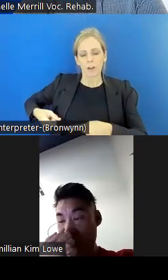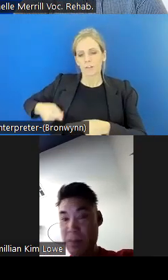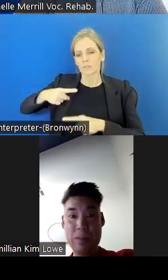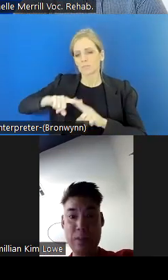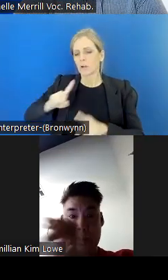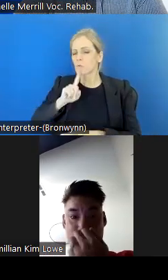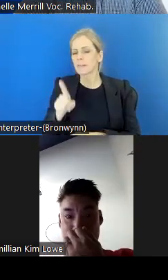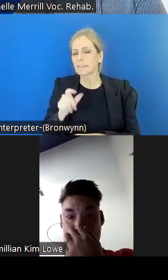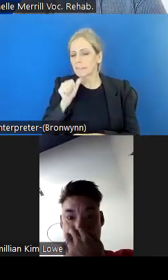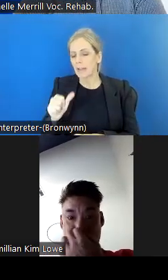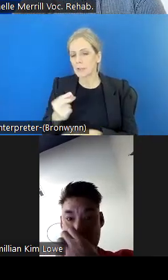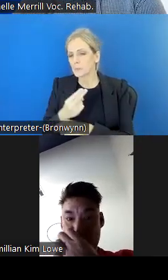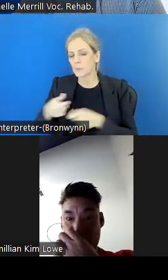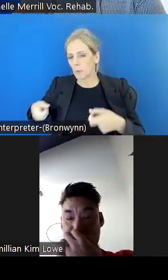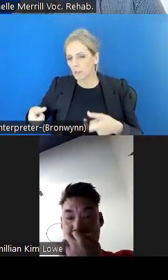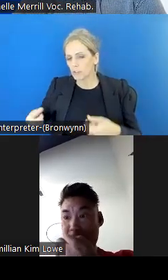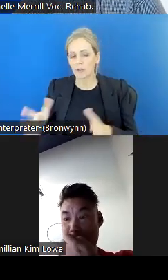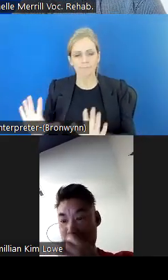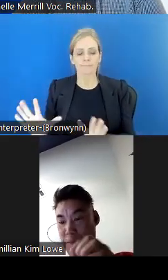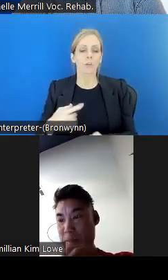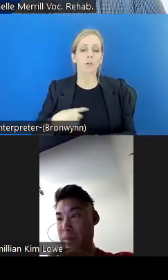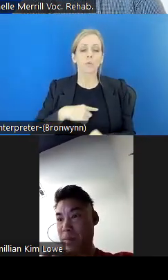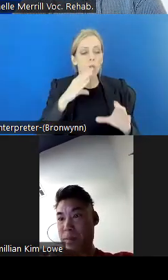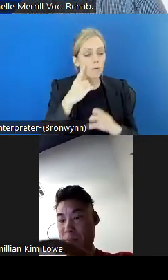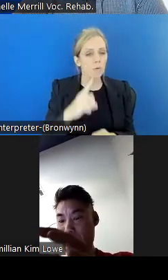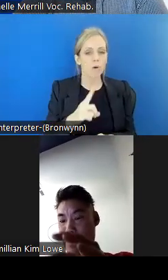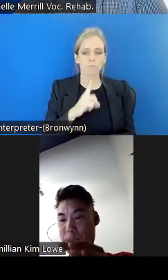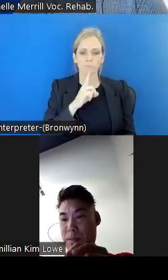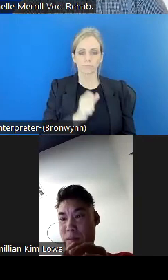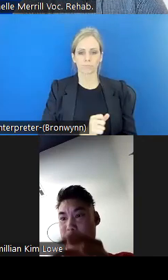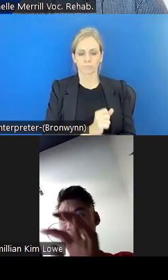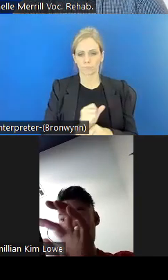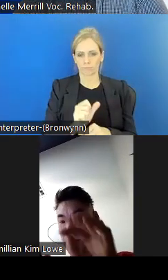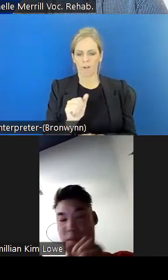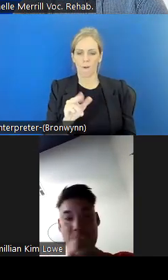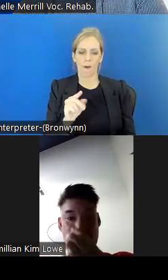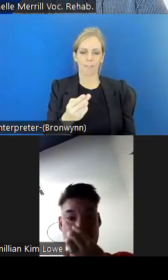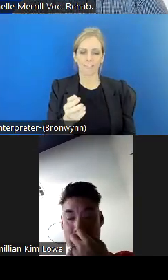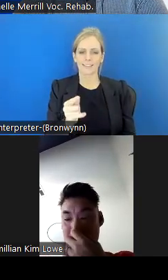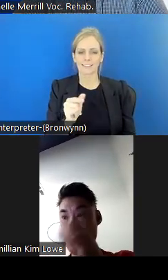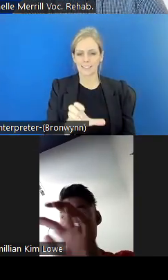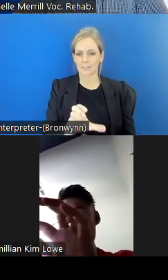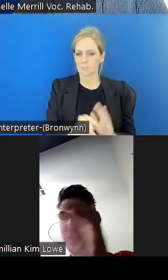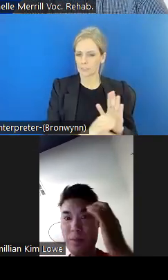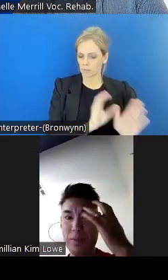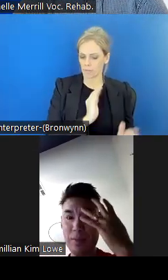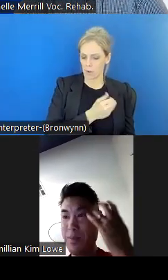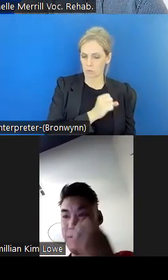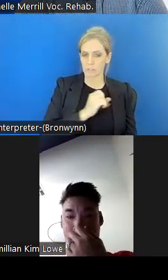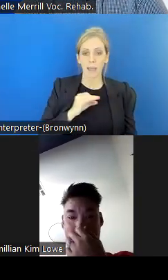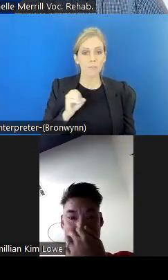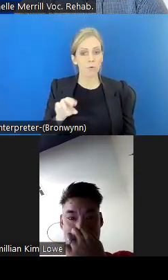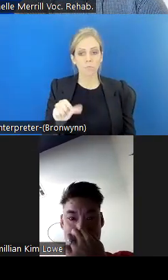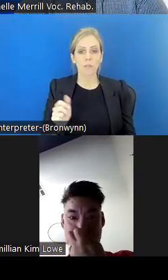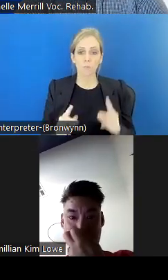really hard to find authentic photos of our own staff whenever possible, or people with legitimate disabilities as much as